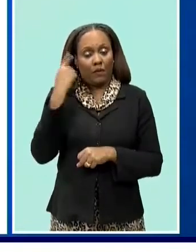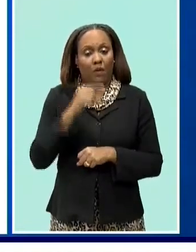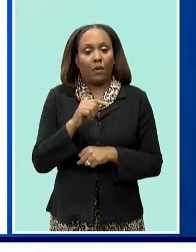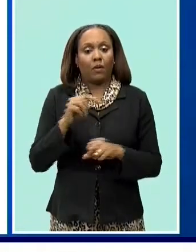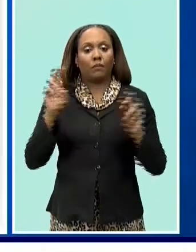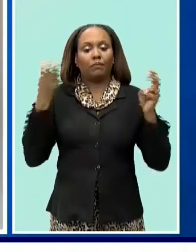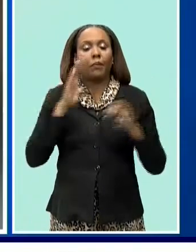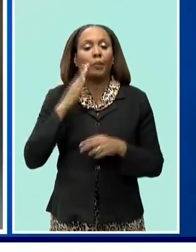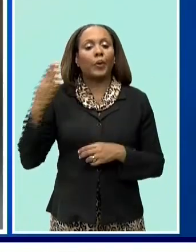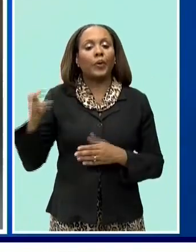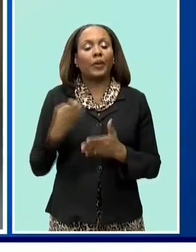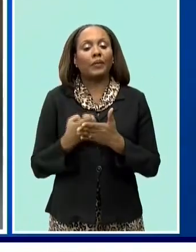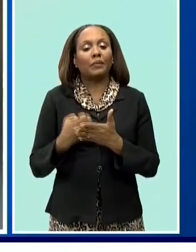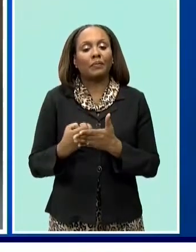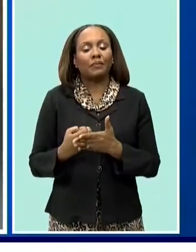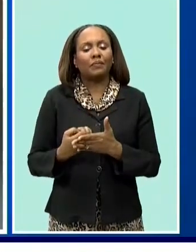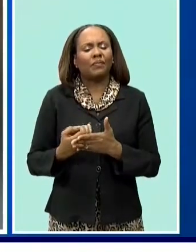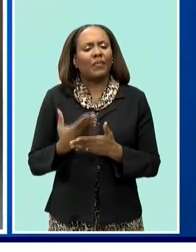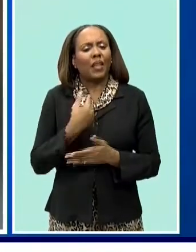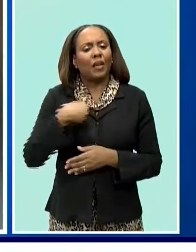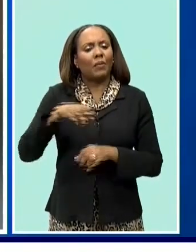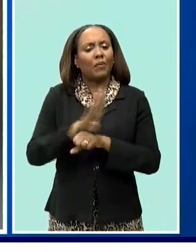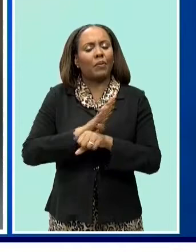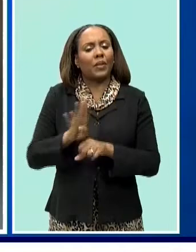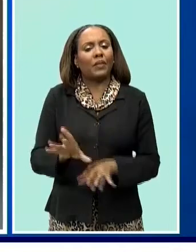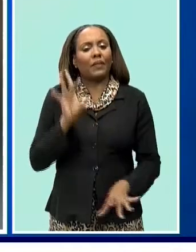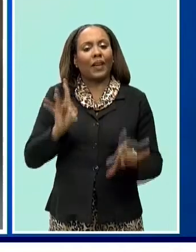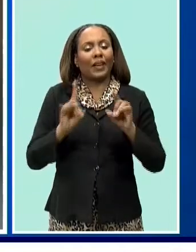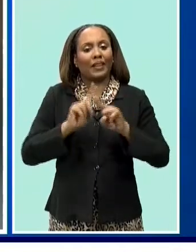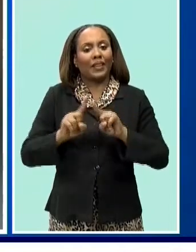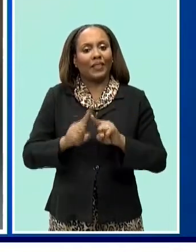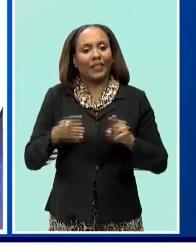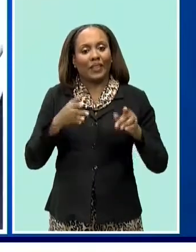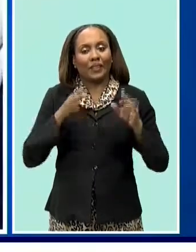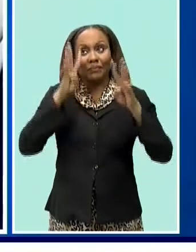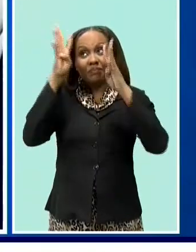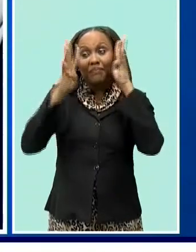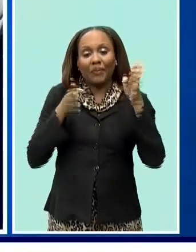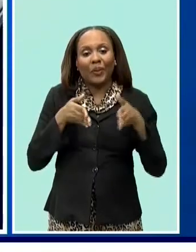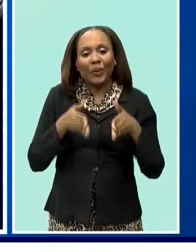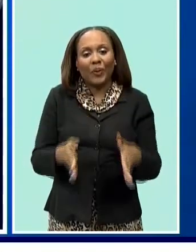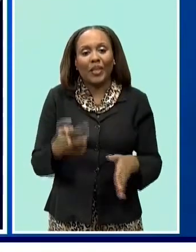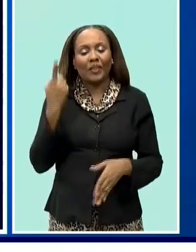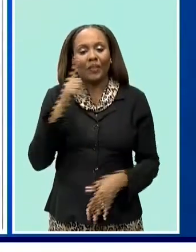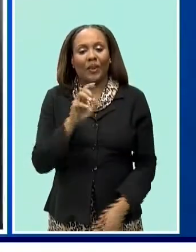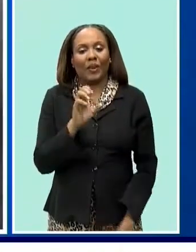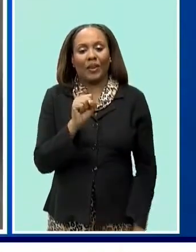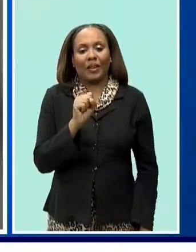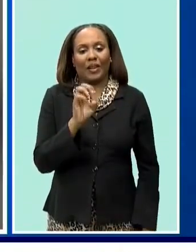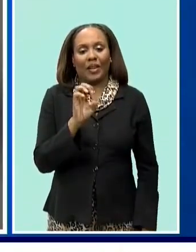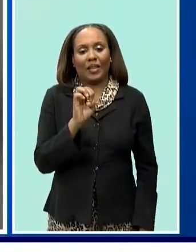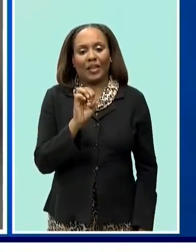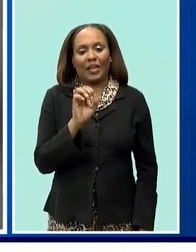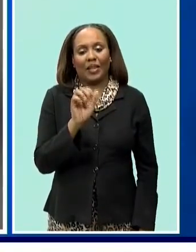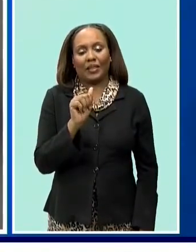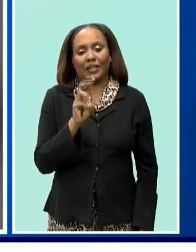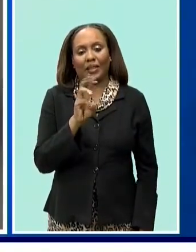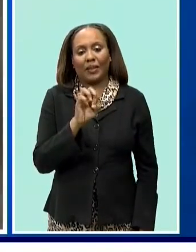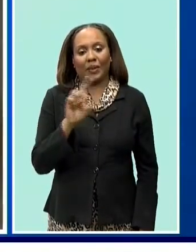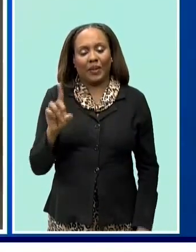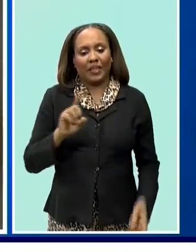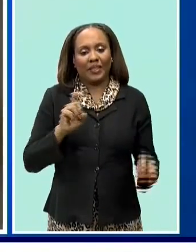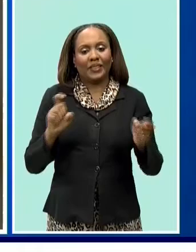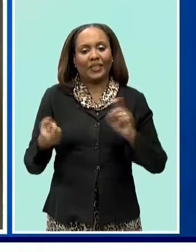Blue Economy and finding innovative ways of dealing with the sargassum seaweed by converting it to fertilizers and